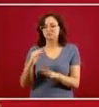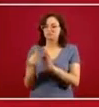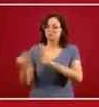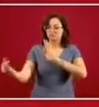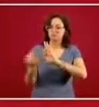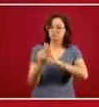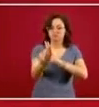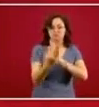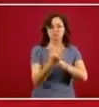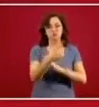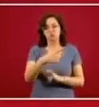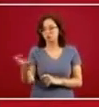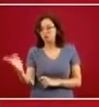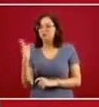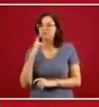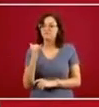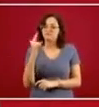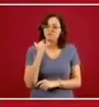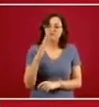rate.